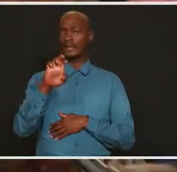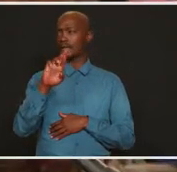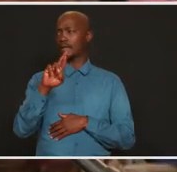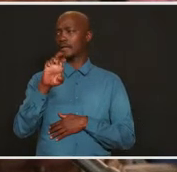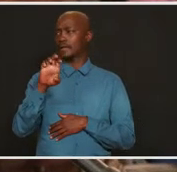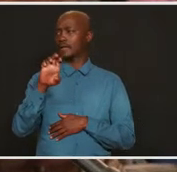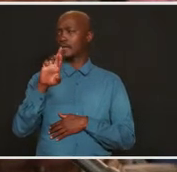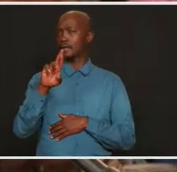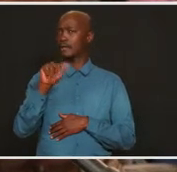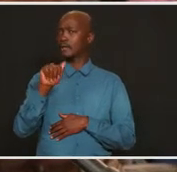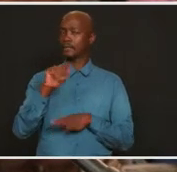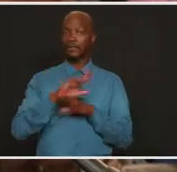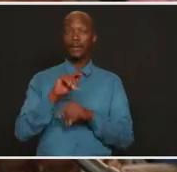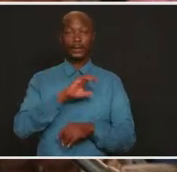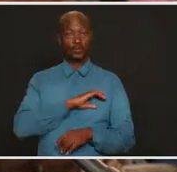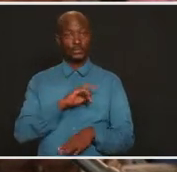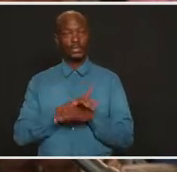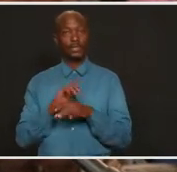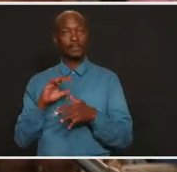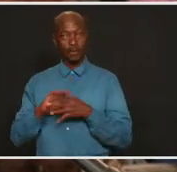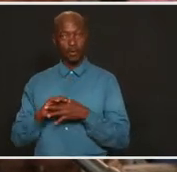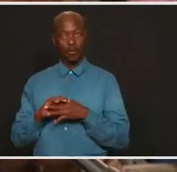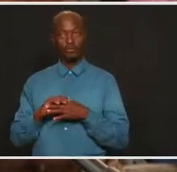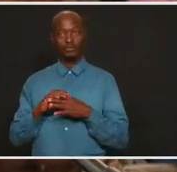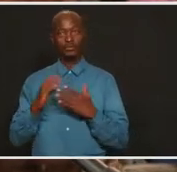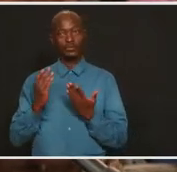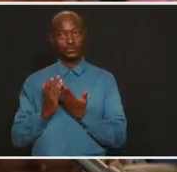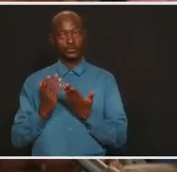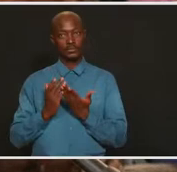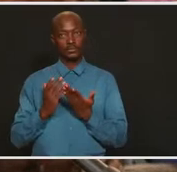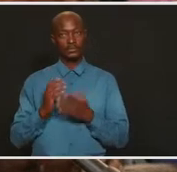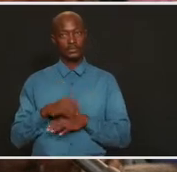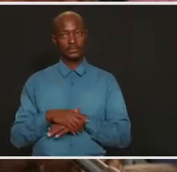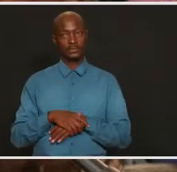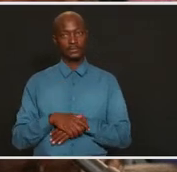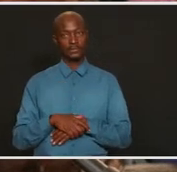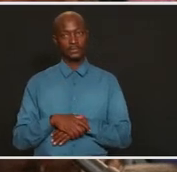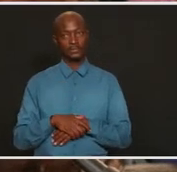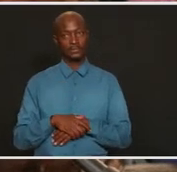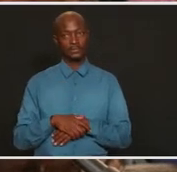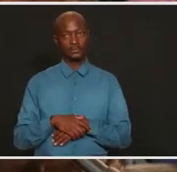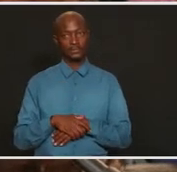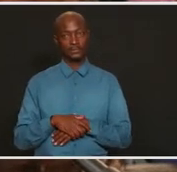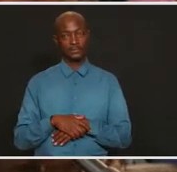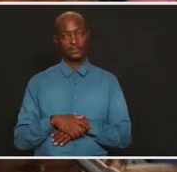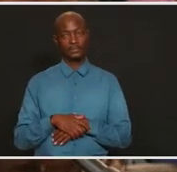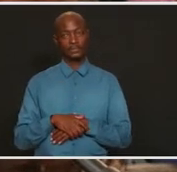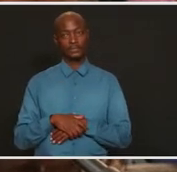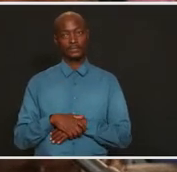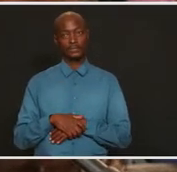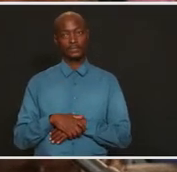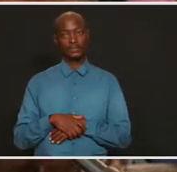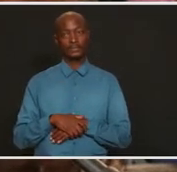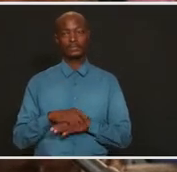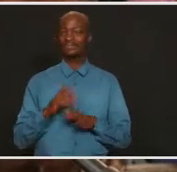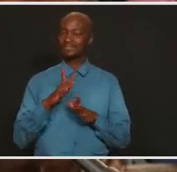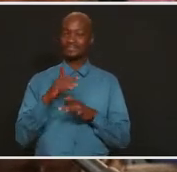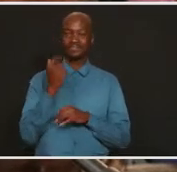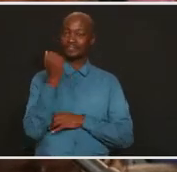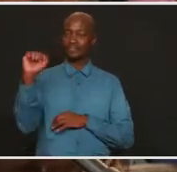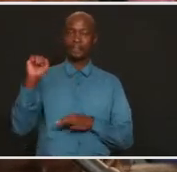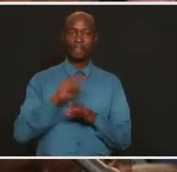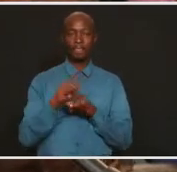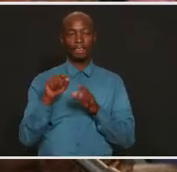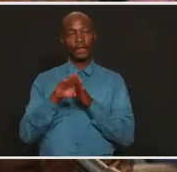I'm a Christian I'm also a homeschool alumni schooler old homeschooler object to the